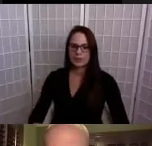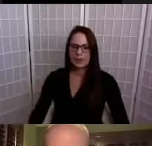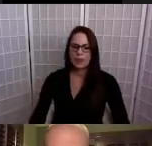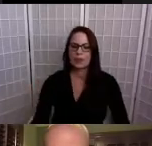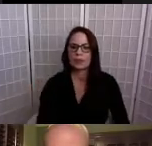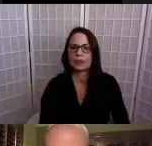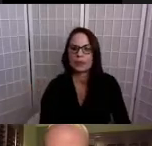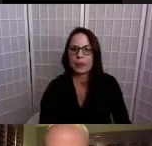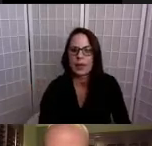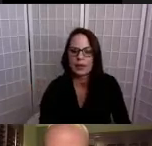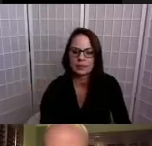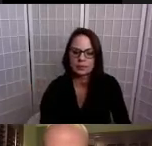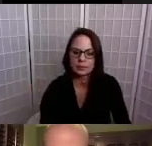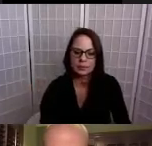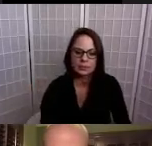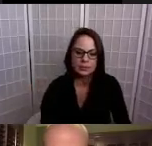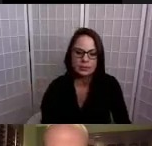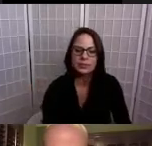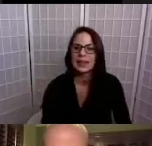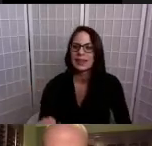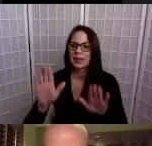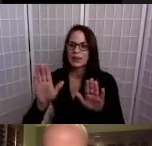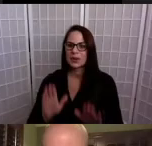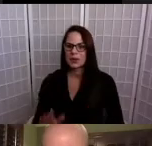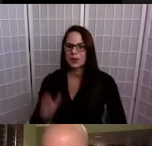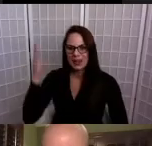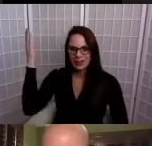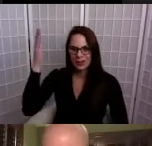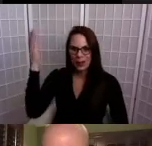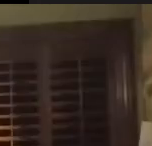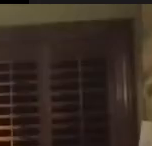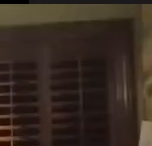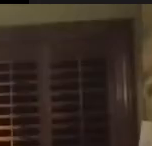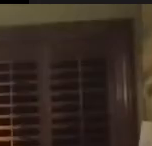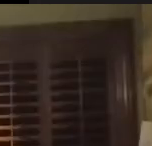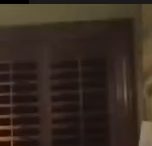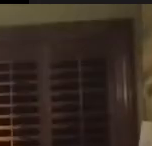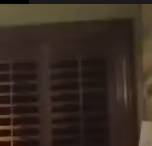Great. That was a great talk, Dr. Barth. Thank you. Okay, let me see.